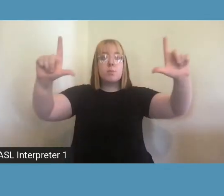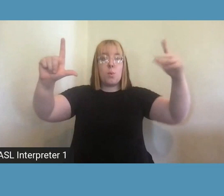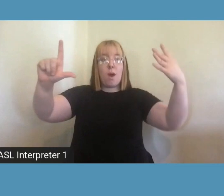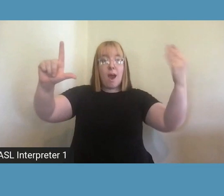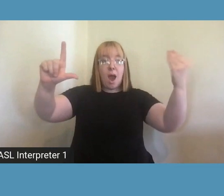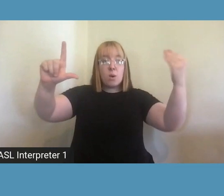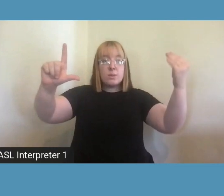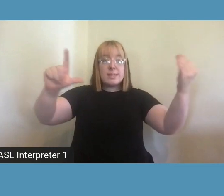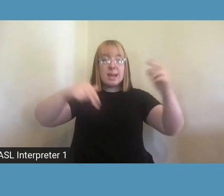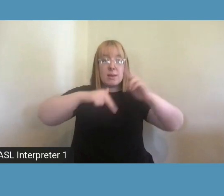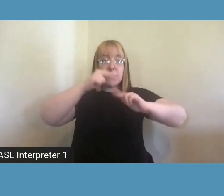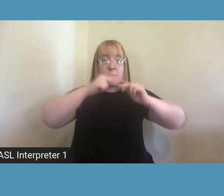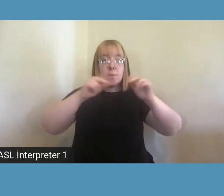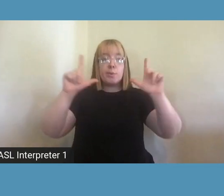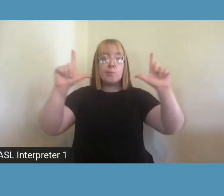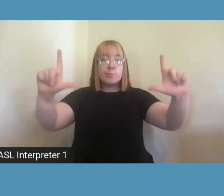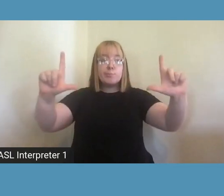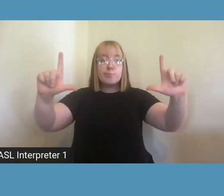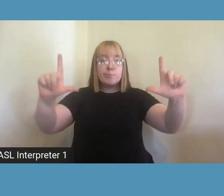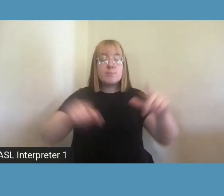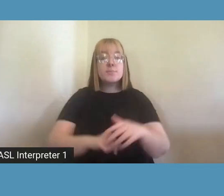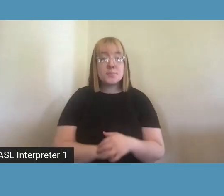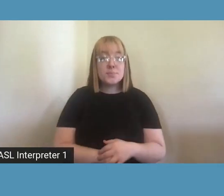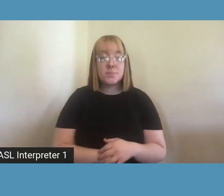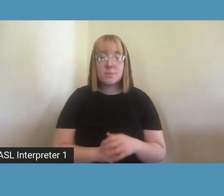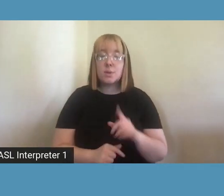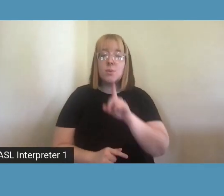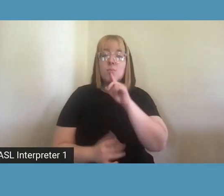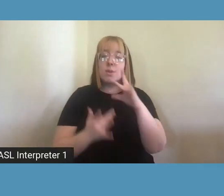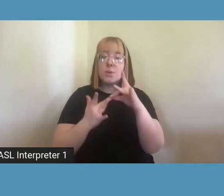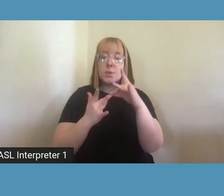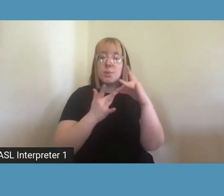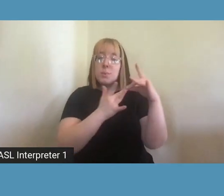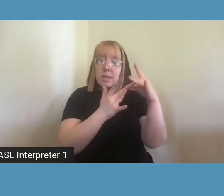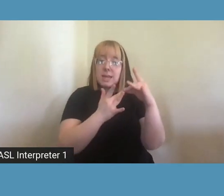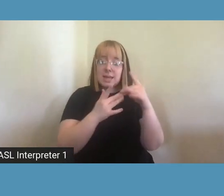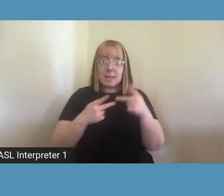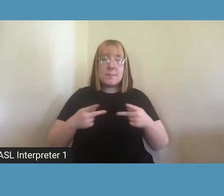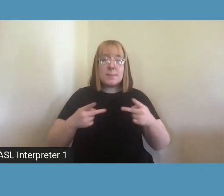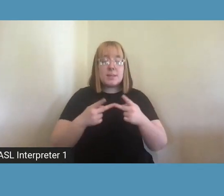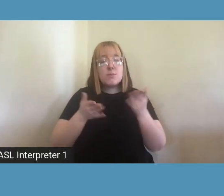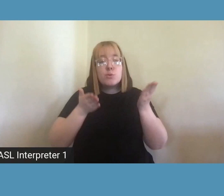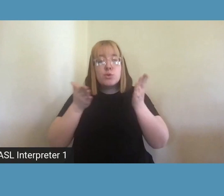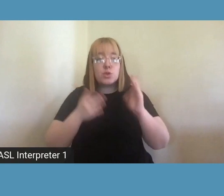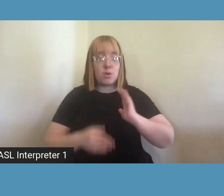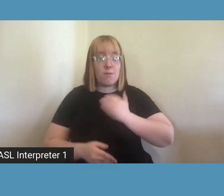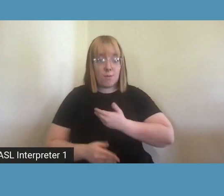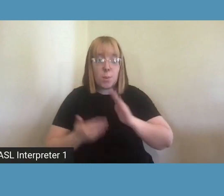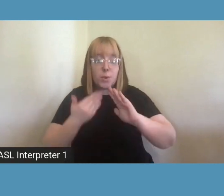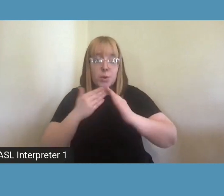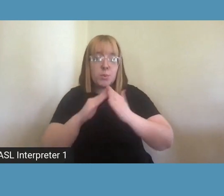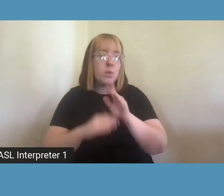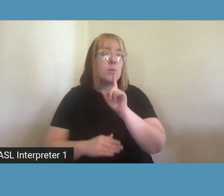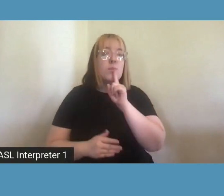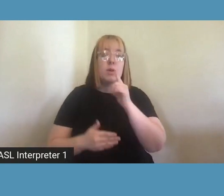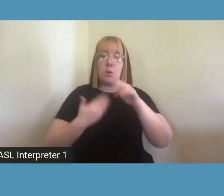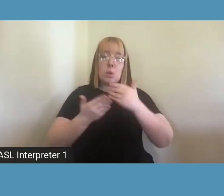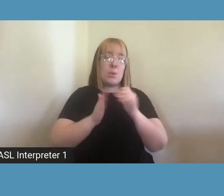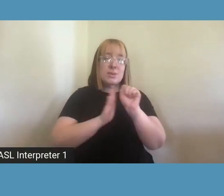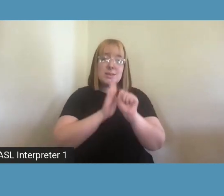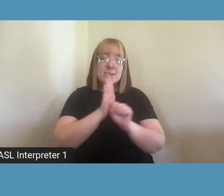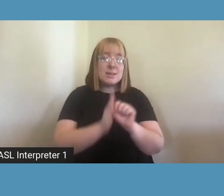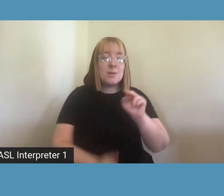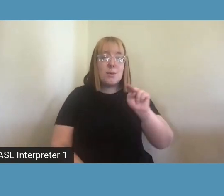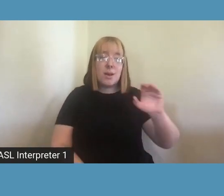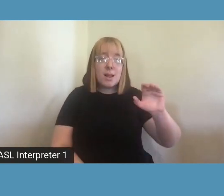a very unique position to serve the community and allow the entire state of North Carolina to enjoy